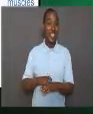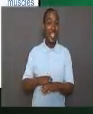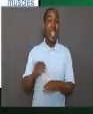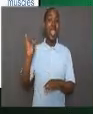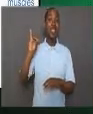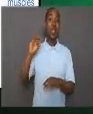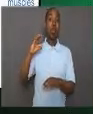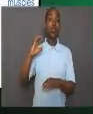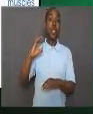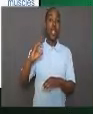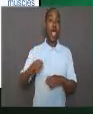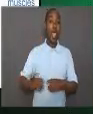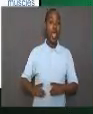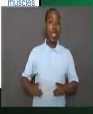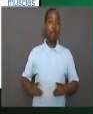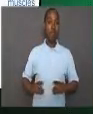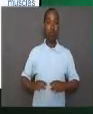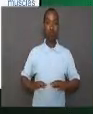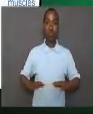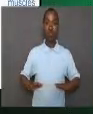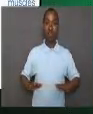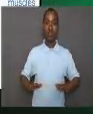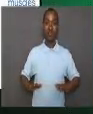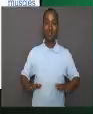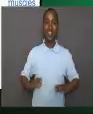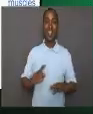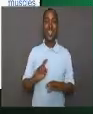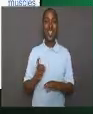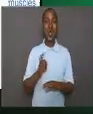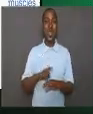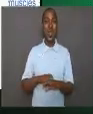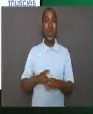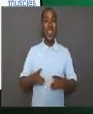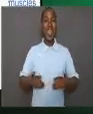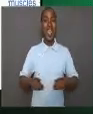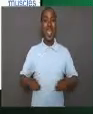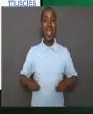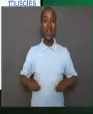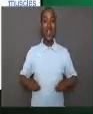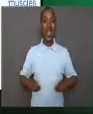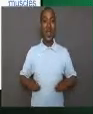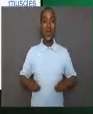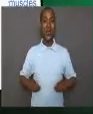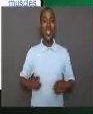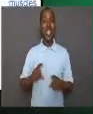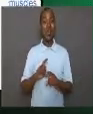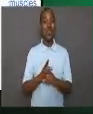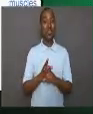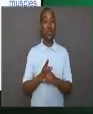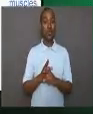relax. The ribs drop, and the diaphragm forms a dome